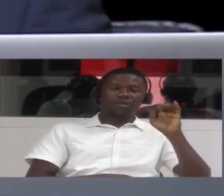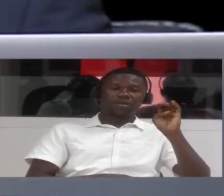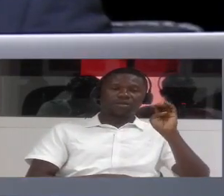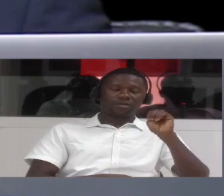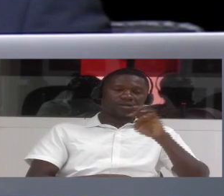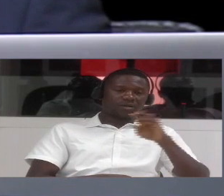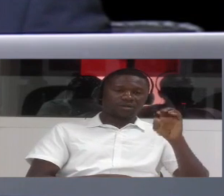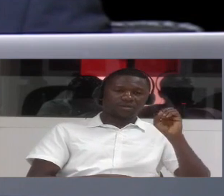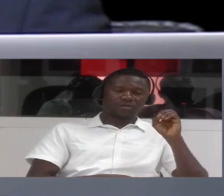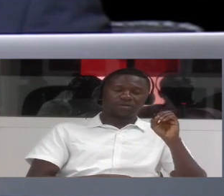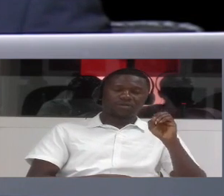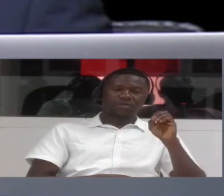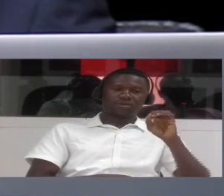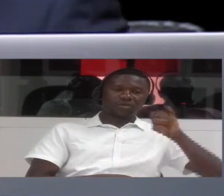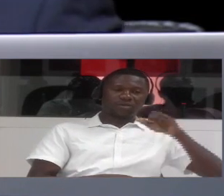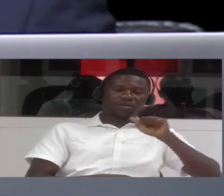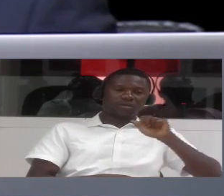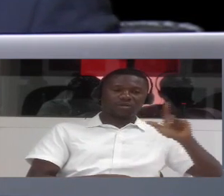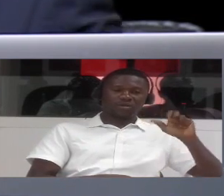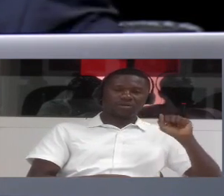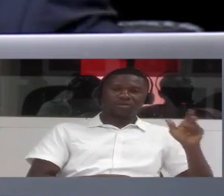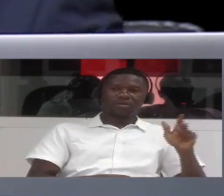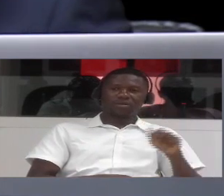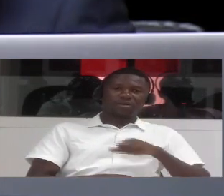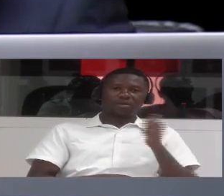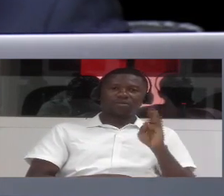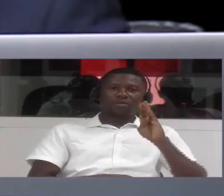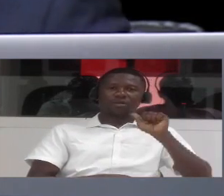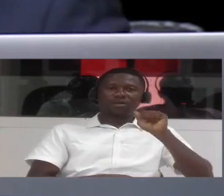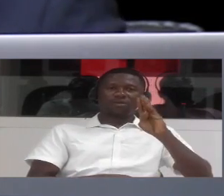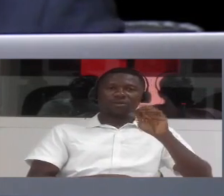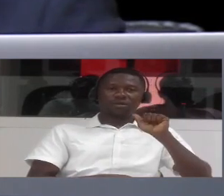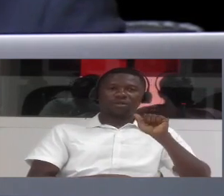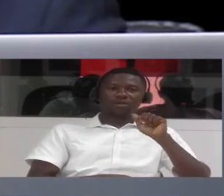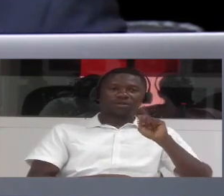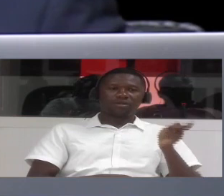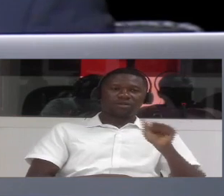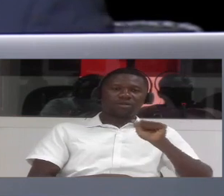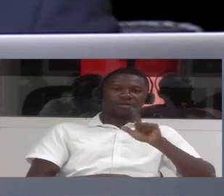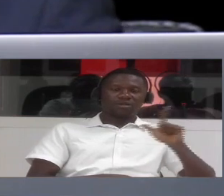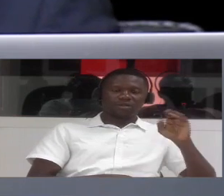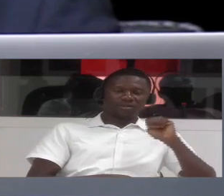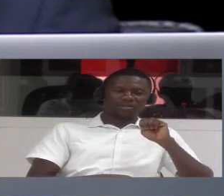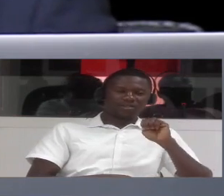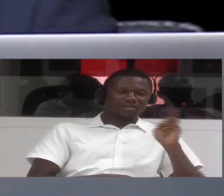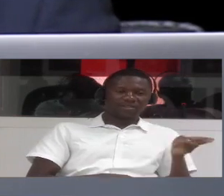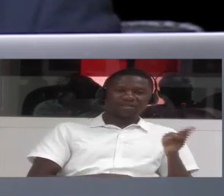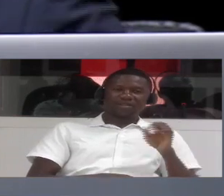one, 1st August 1999. I'm sorry, Baba, we can't have you to come and testify. So just sit there and